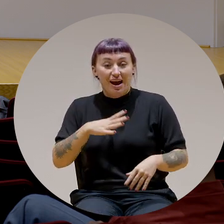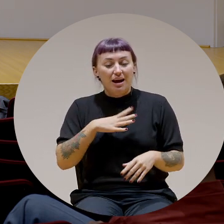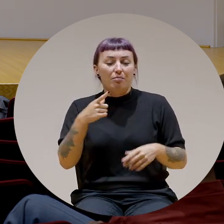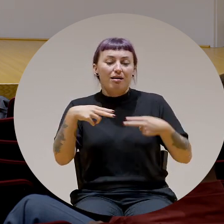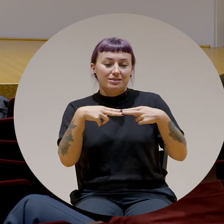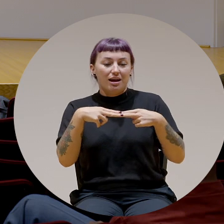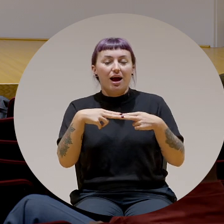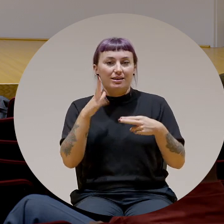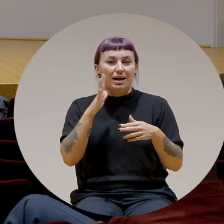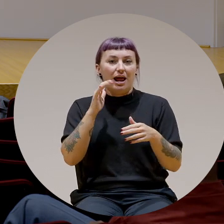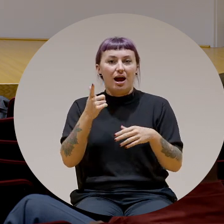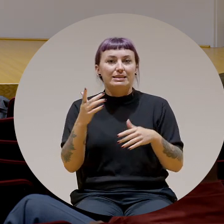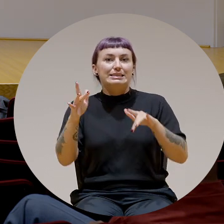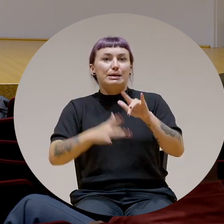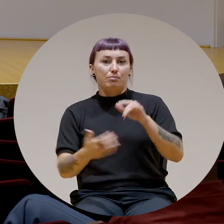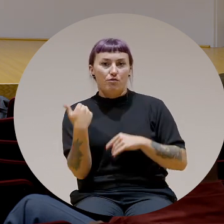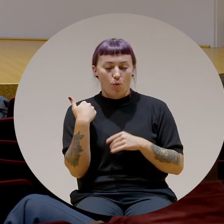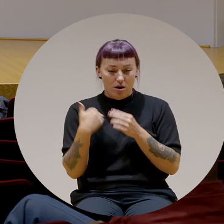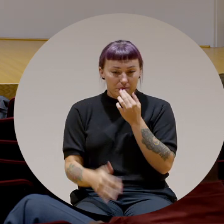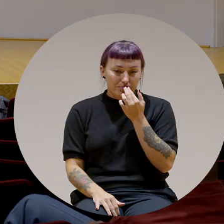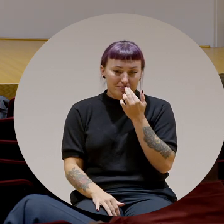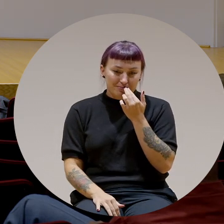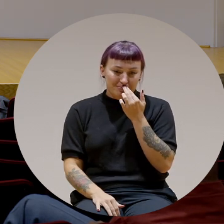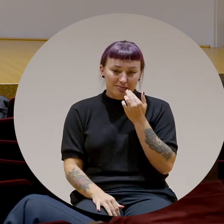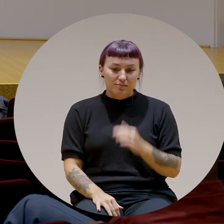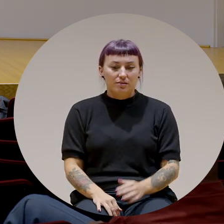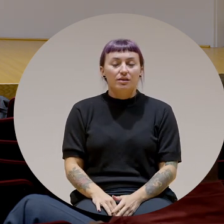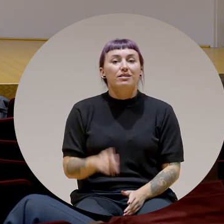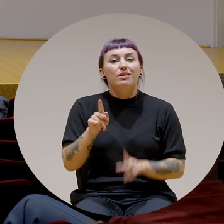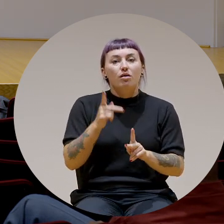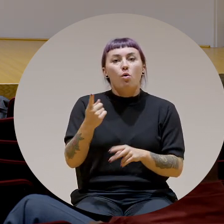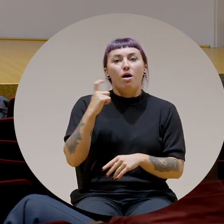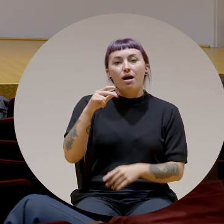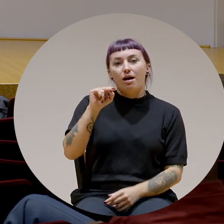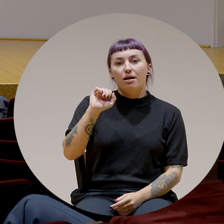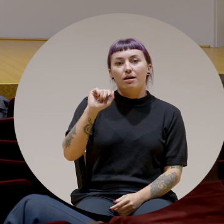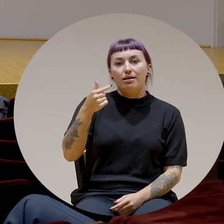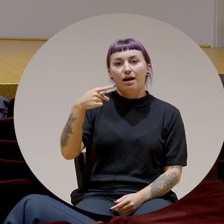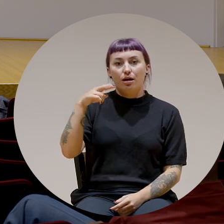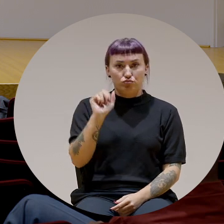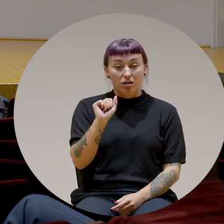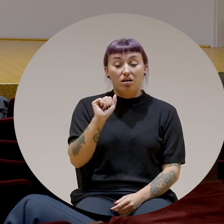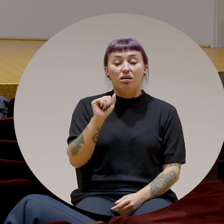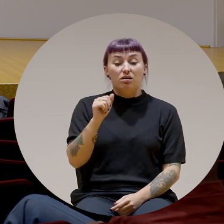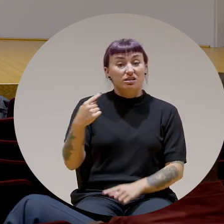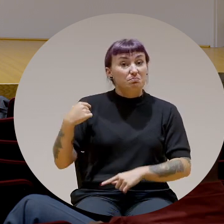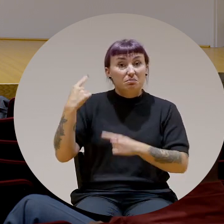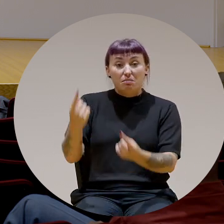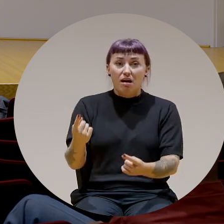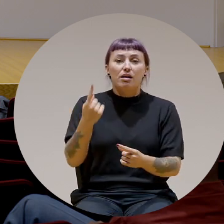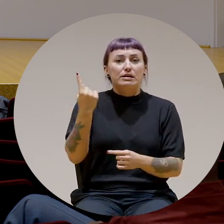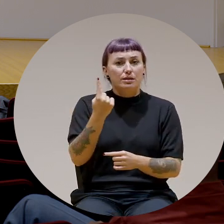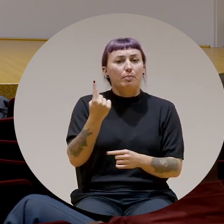But these are the slides that I went past really quickly. People always ask about NAGPRA, and NAGPRA has